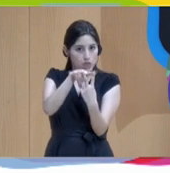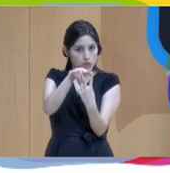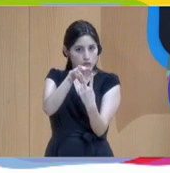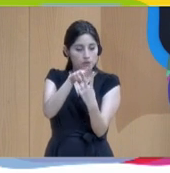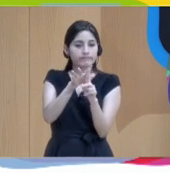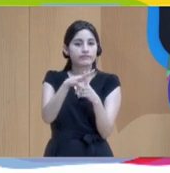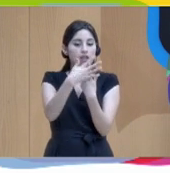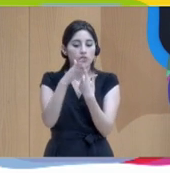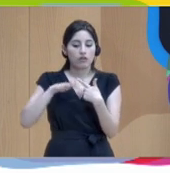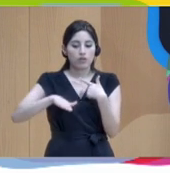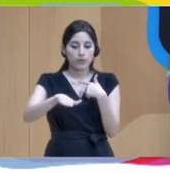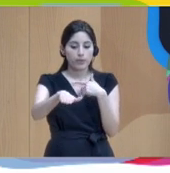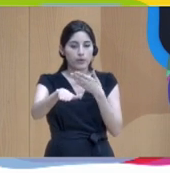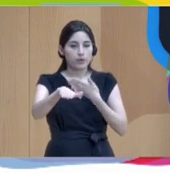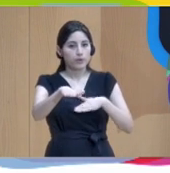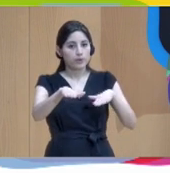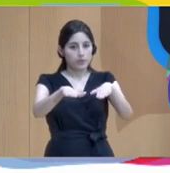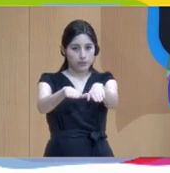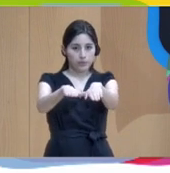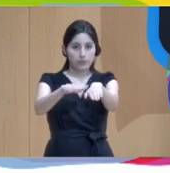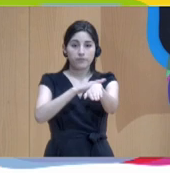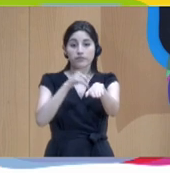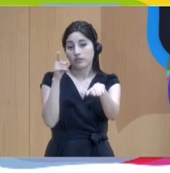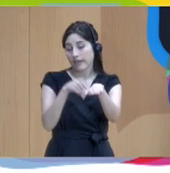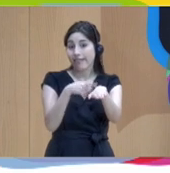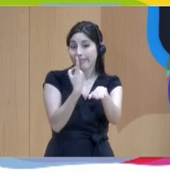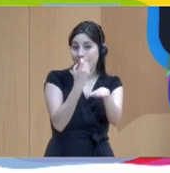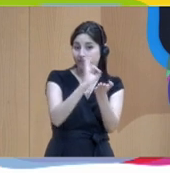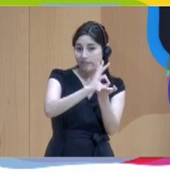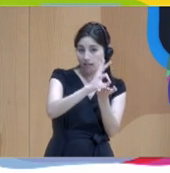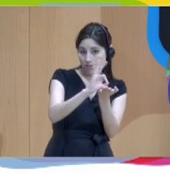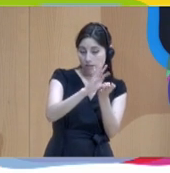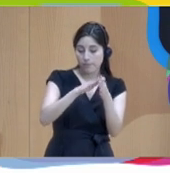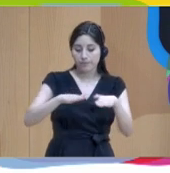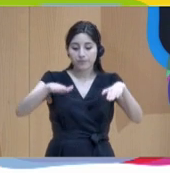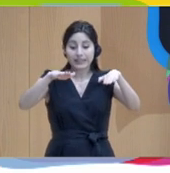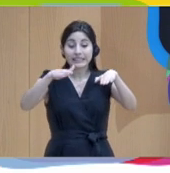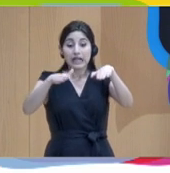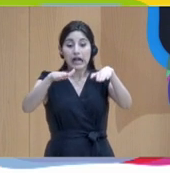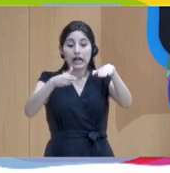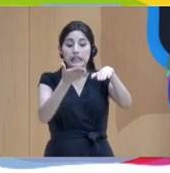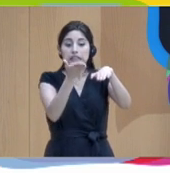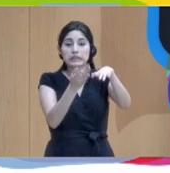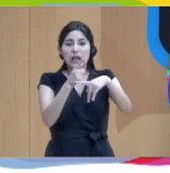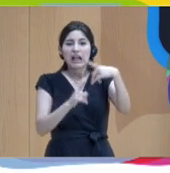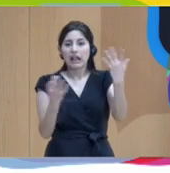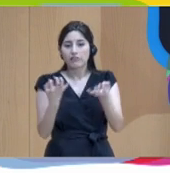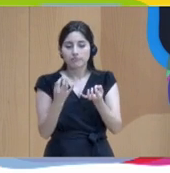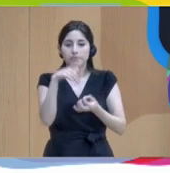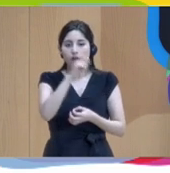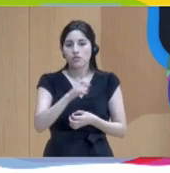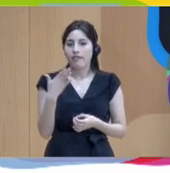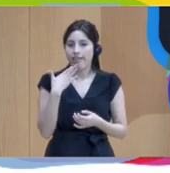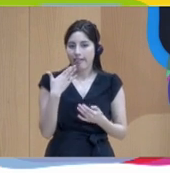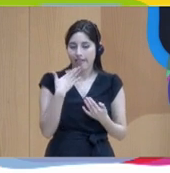there are the share of the working age people. And when there are working age people, they are less than it has